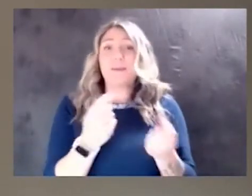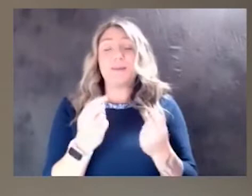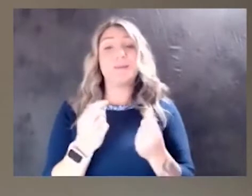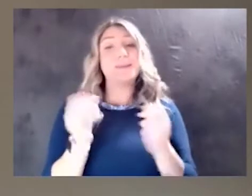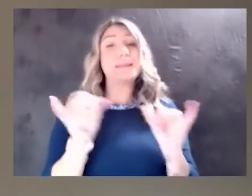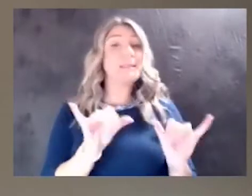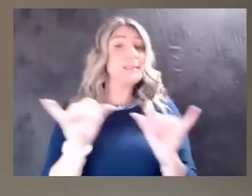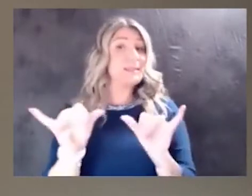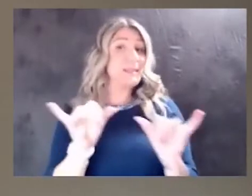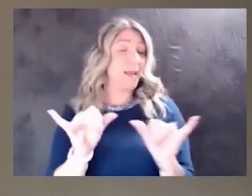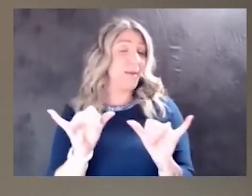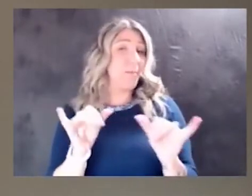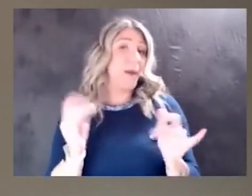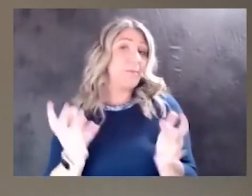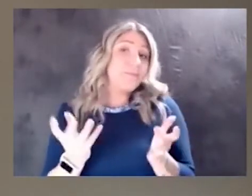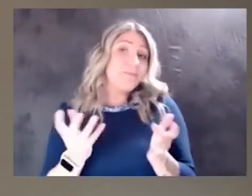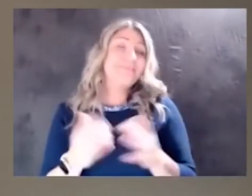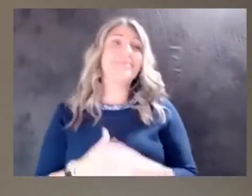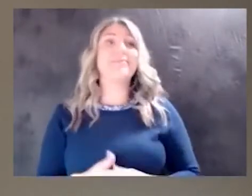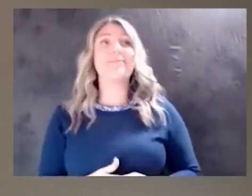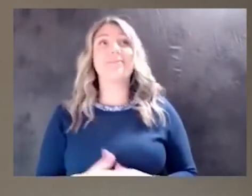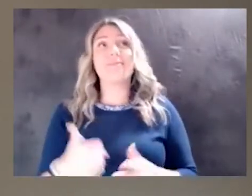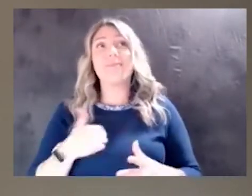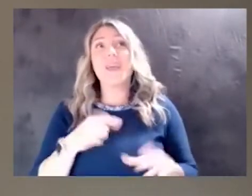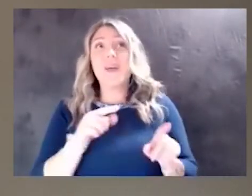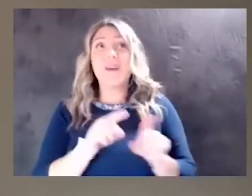doing. I also wanted